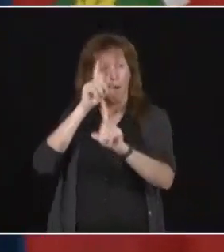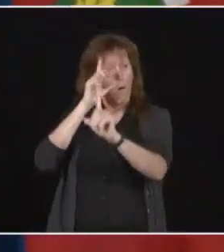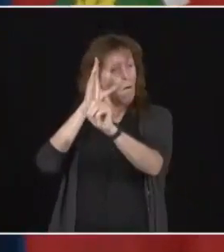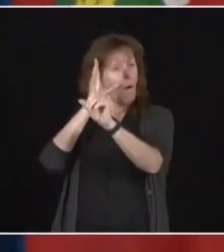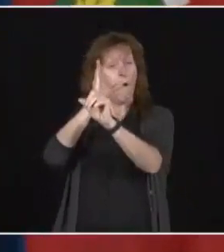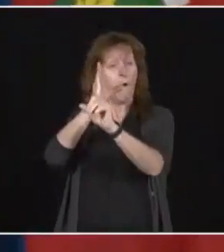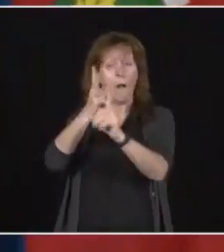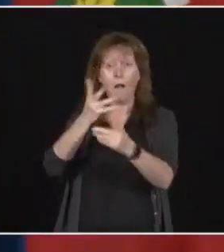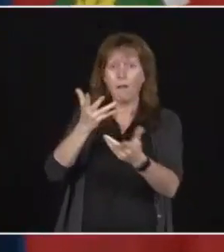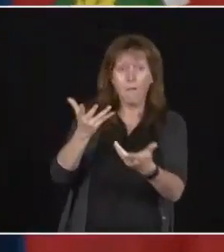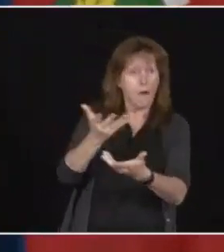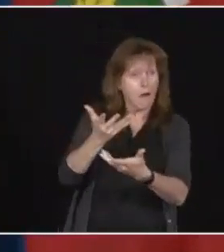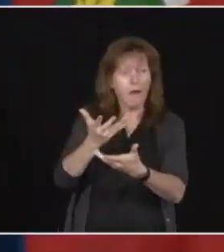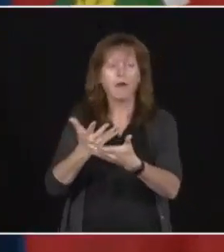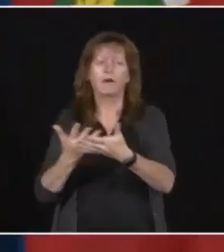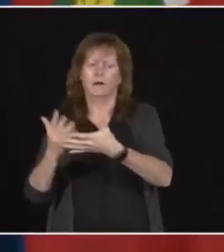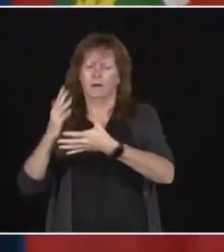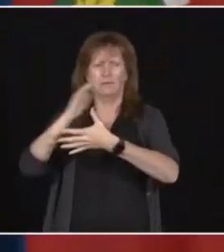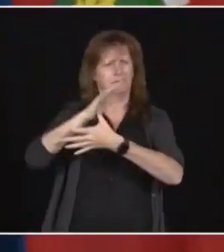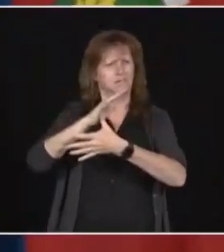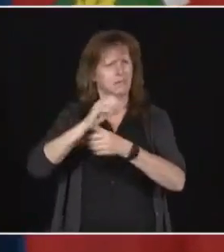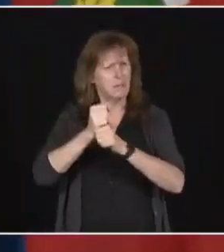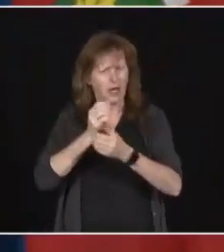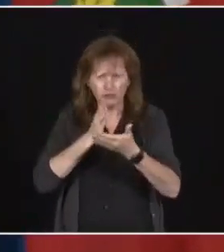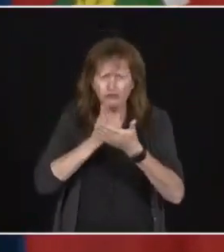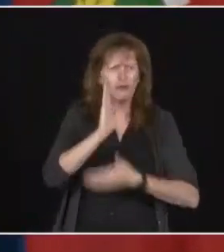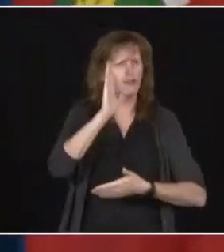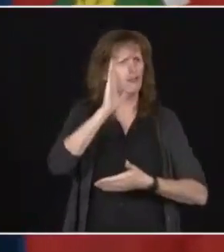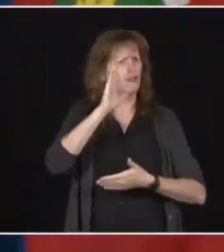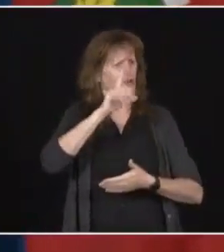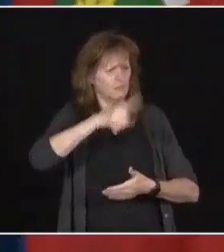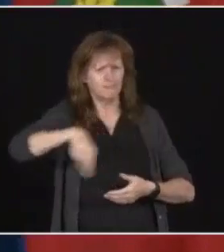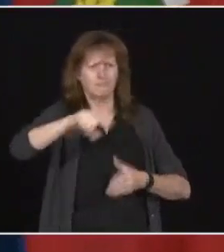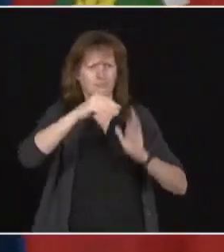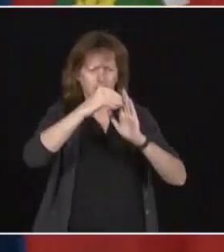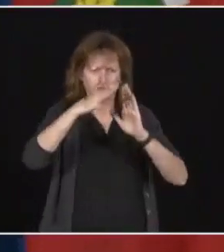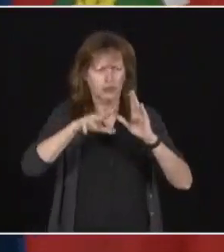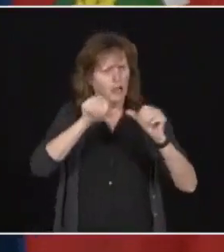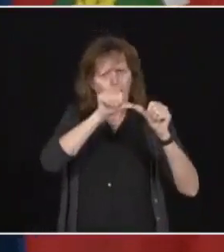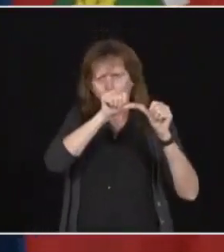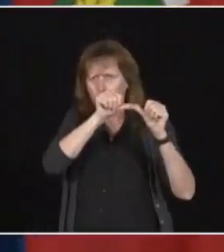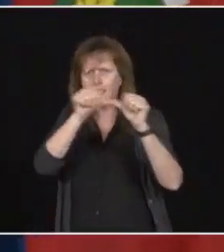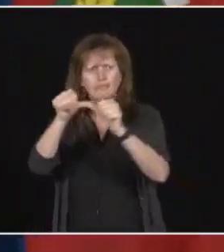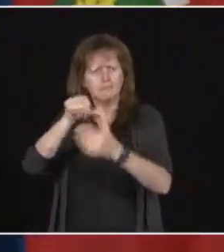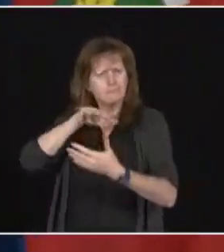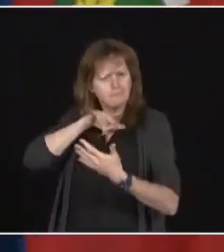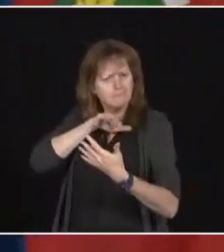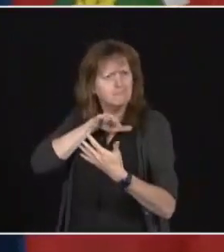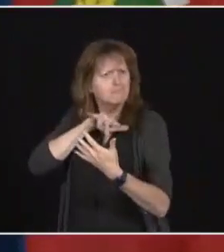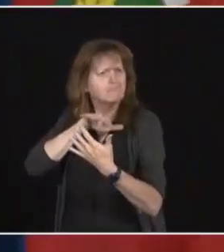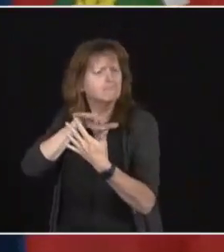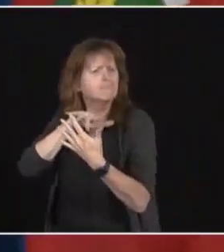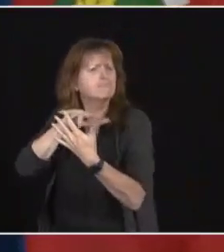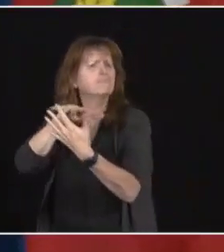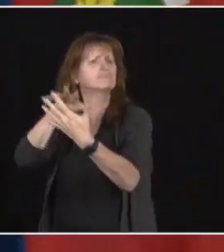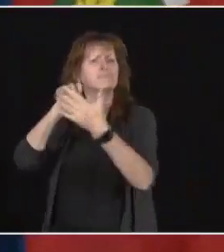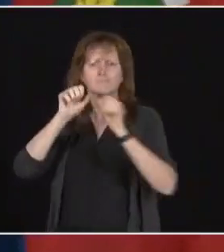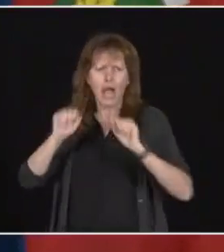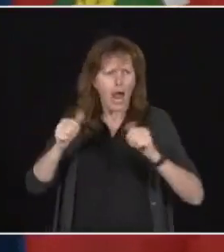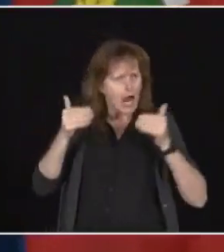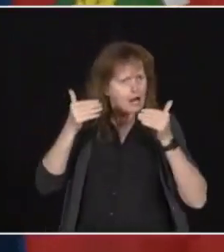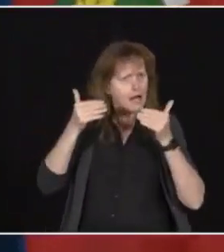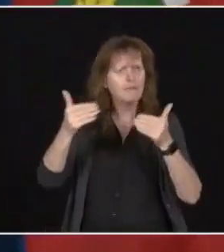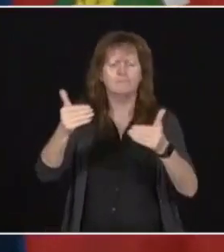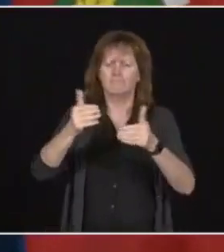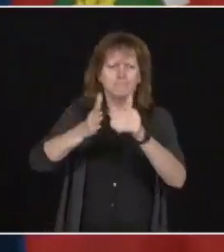and that was to ensure the academic continuity for all of our students, to ensure that no one lost a year